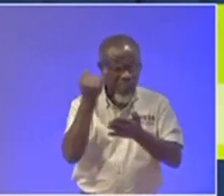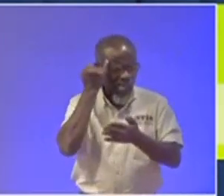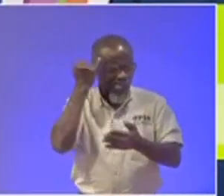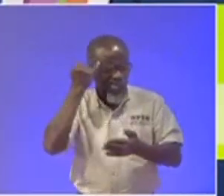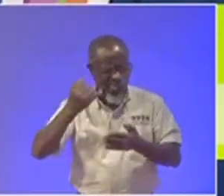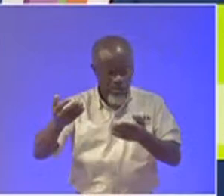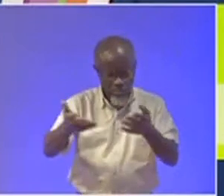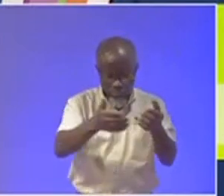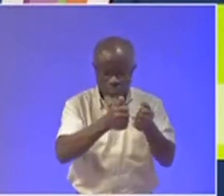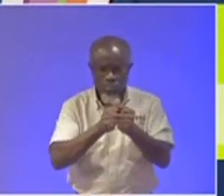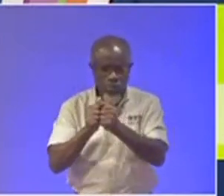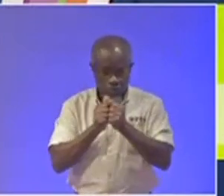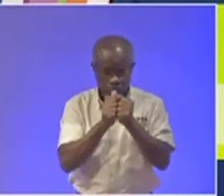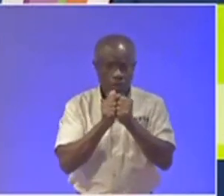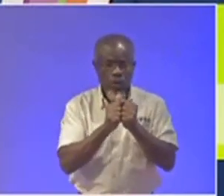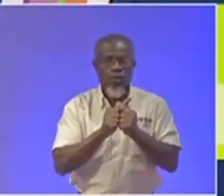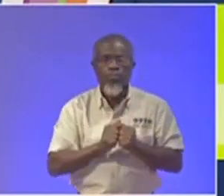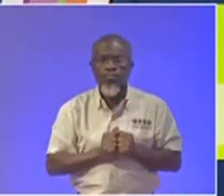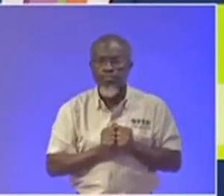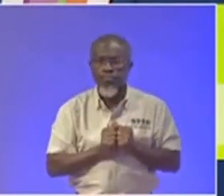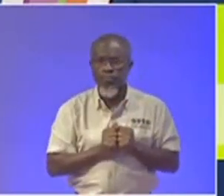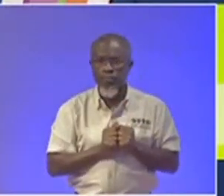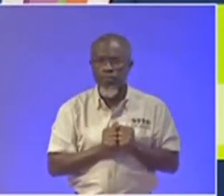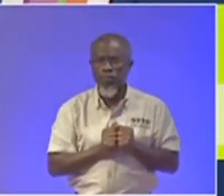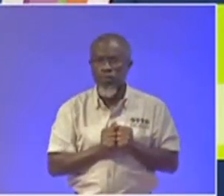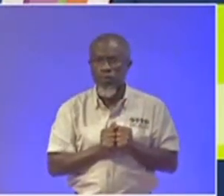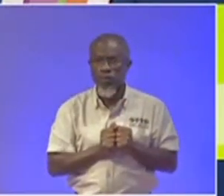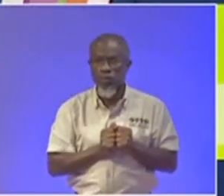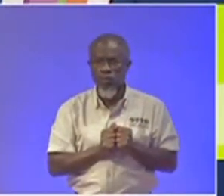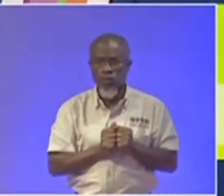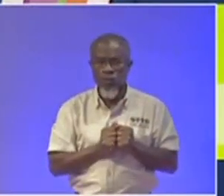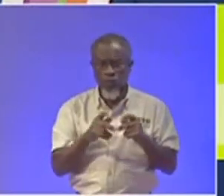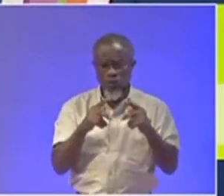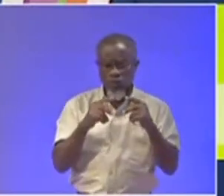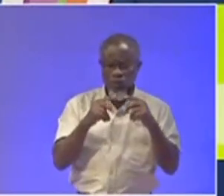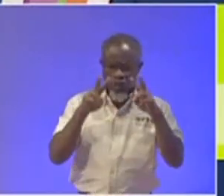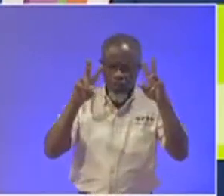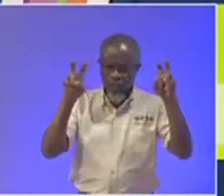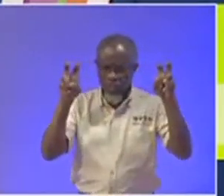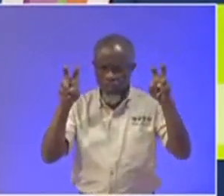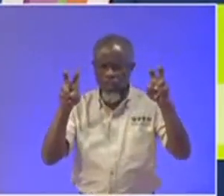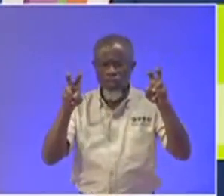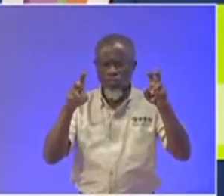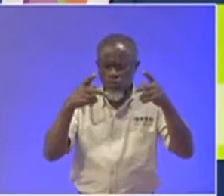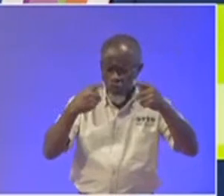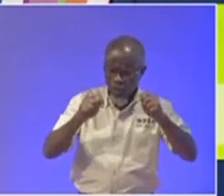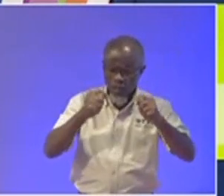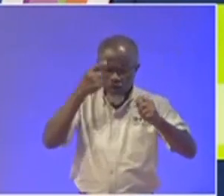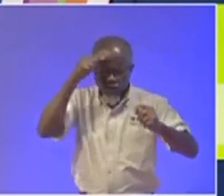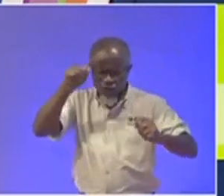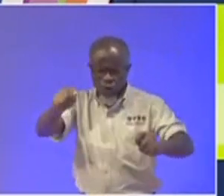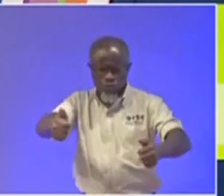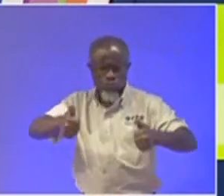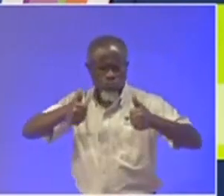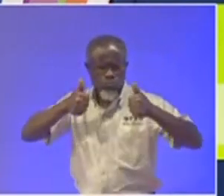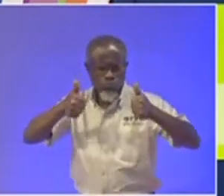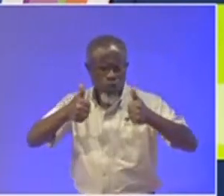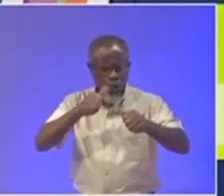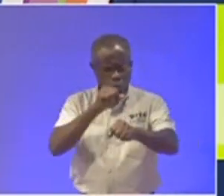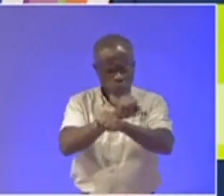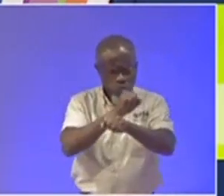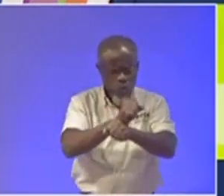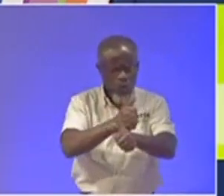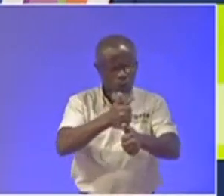And in terms of striving for effectiveness, I'd like you both to put on your rose-tinted